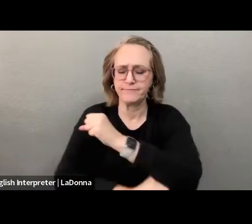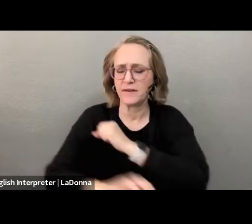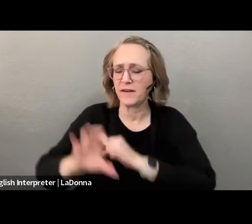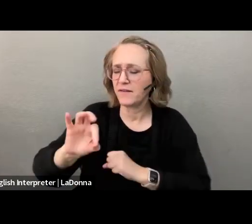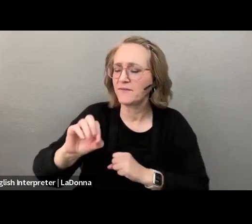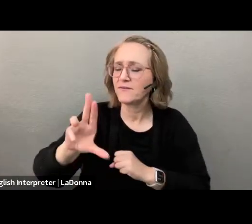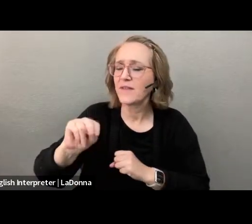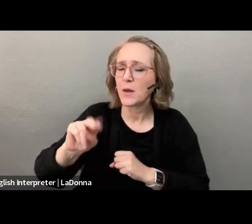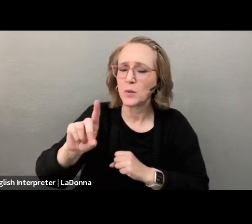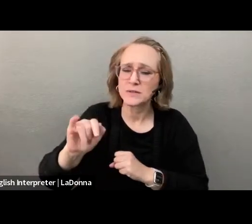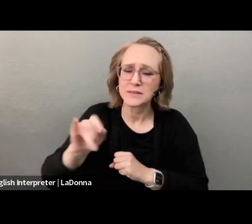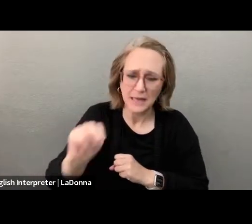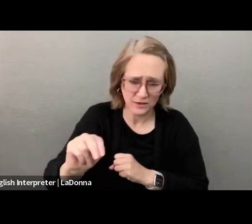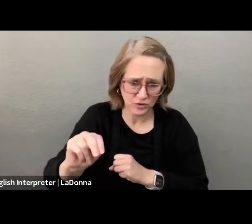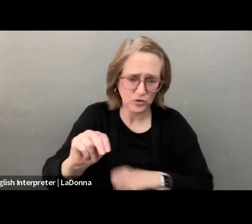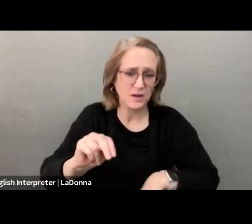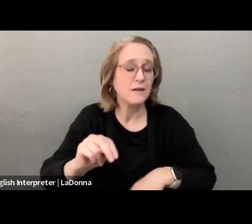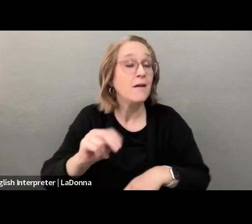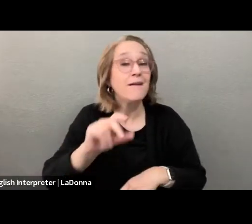called